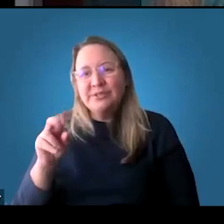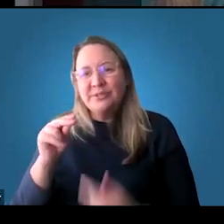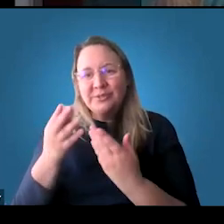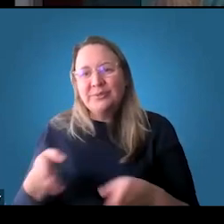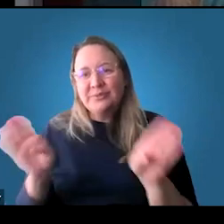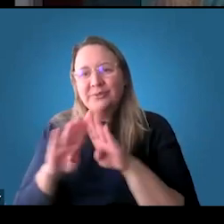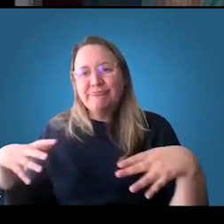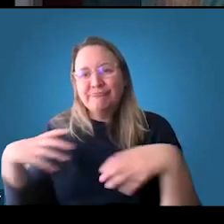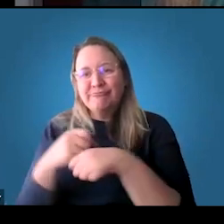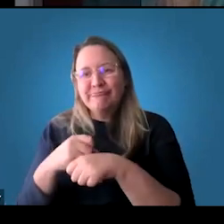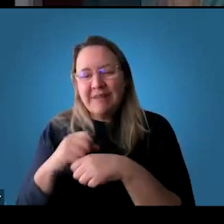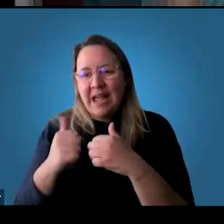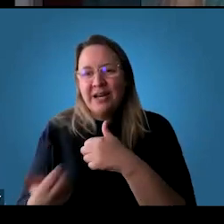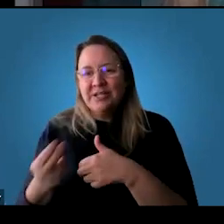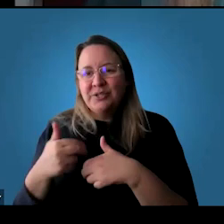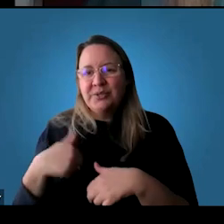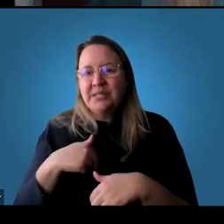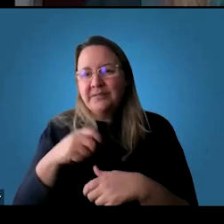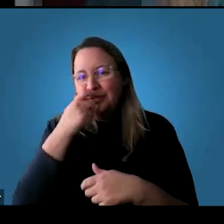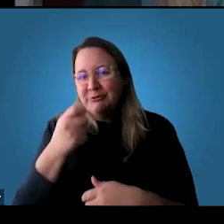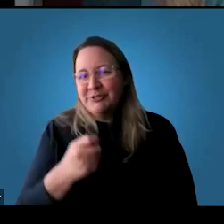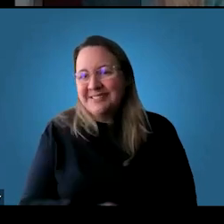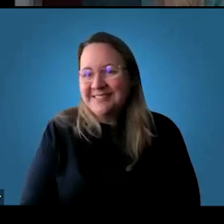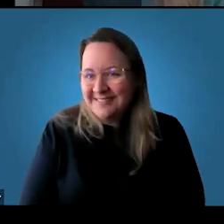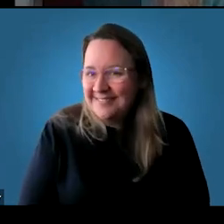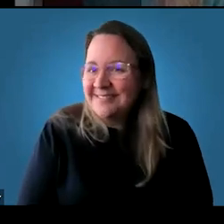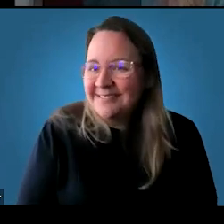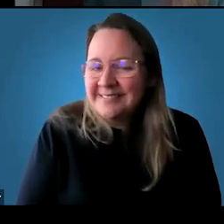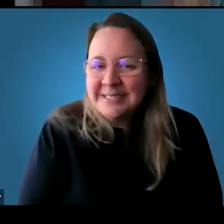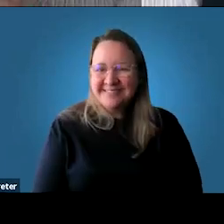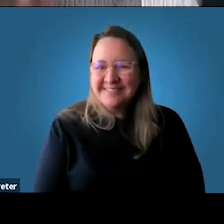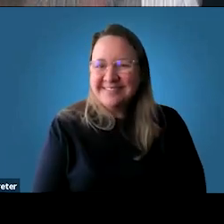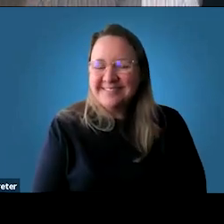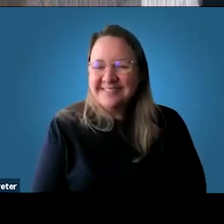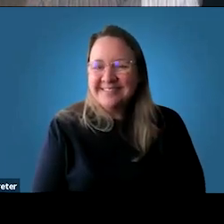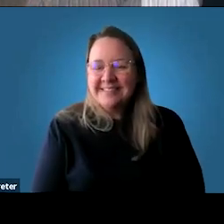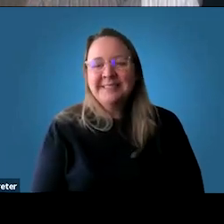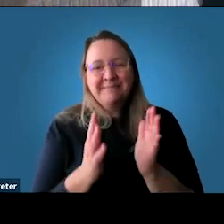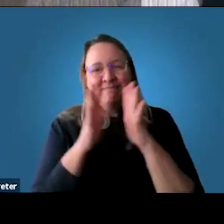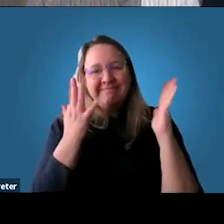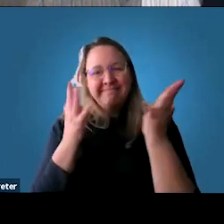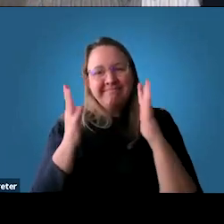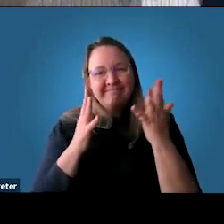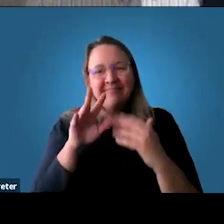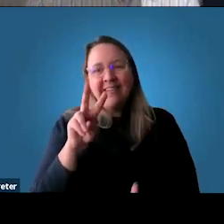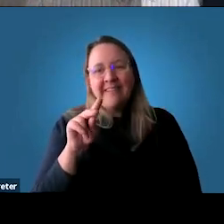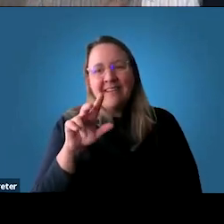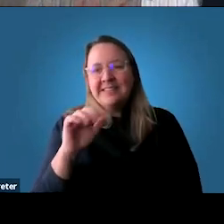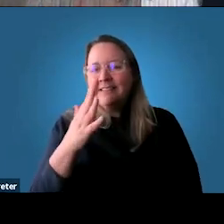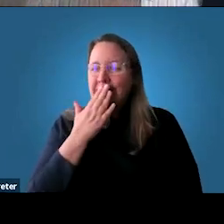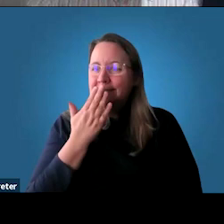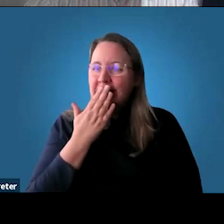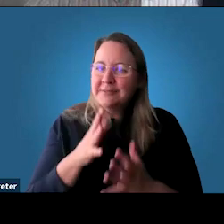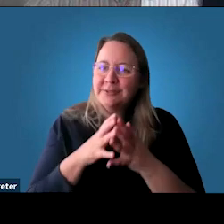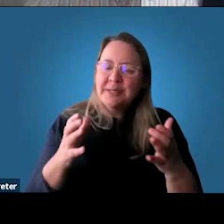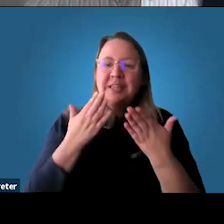will recap how to join us if you want to keep this conversation going. Huge round of applause to you, Vanessa. Thank you so much.